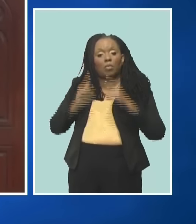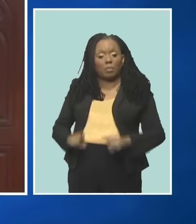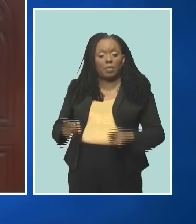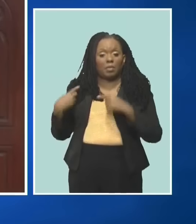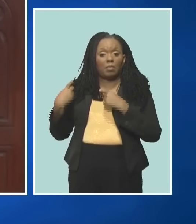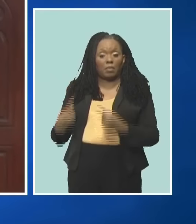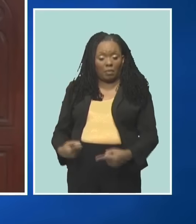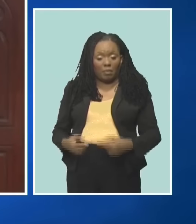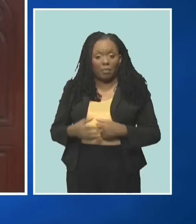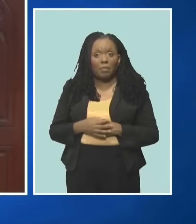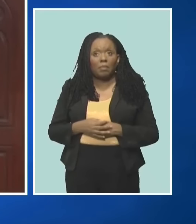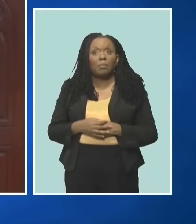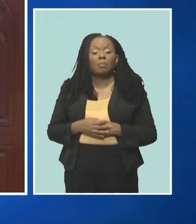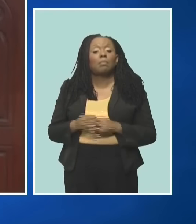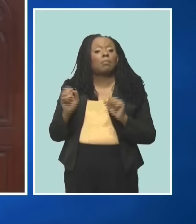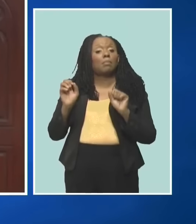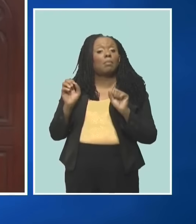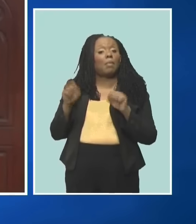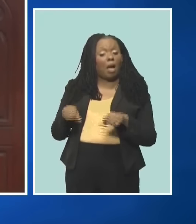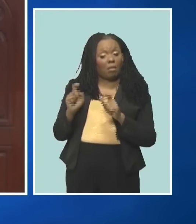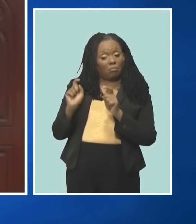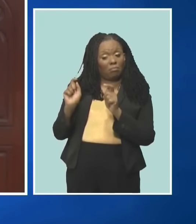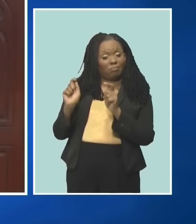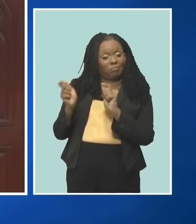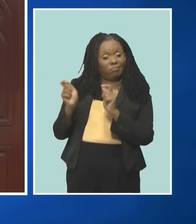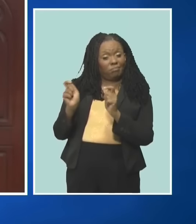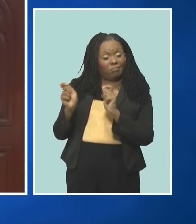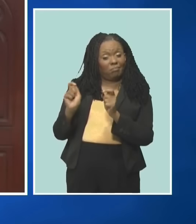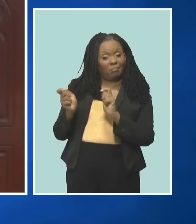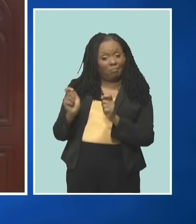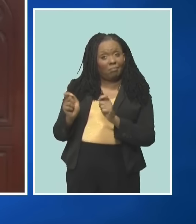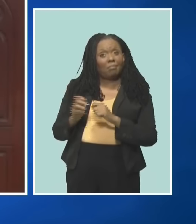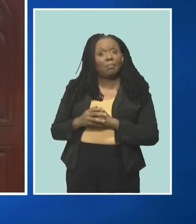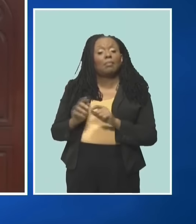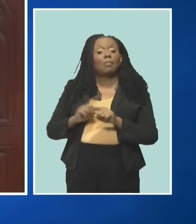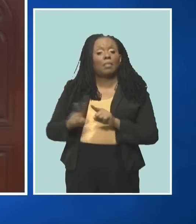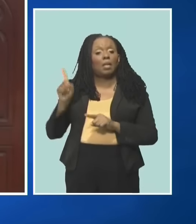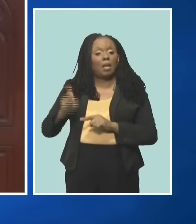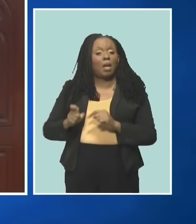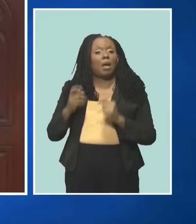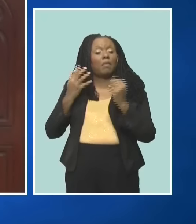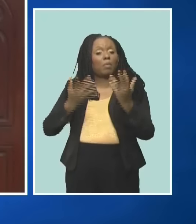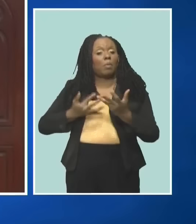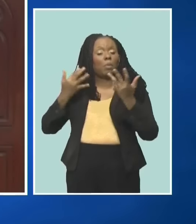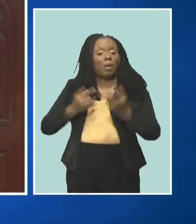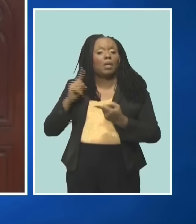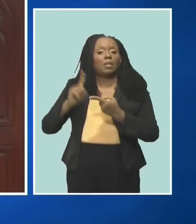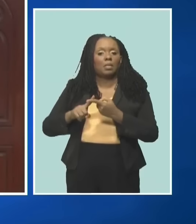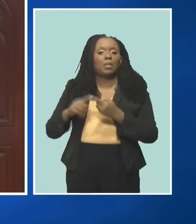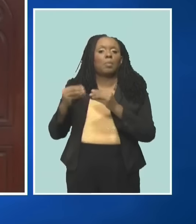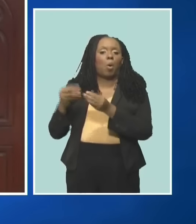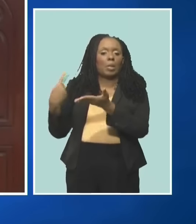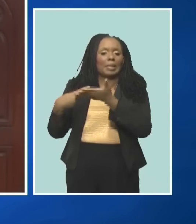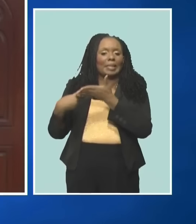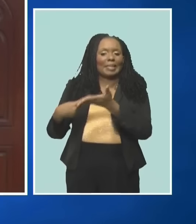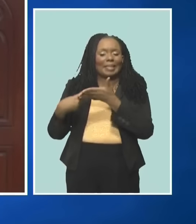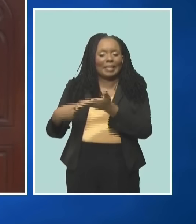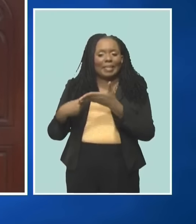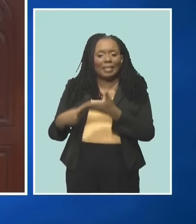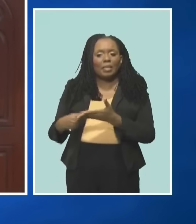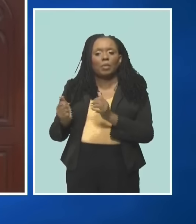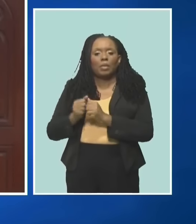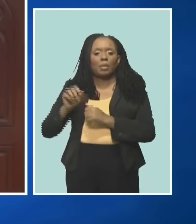be subject to further adjustments based on the outcome of current negotiations between the